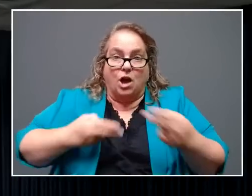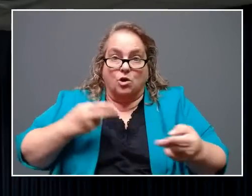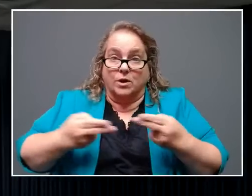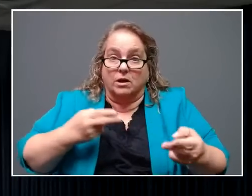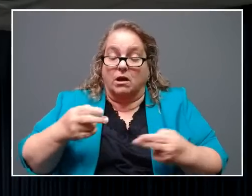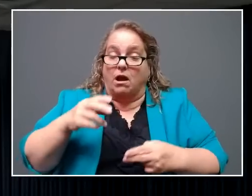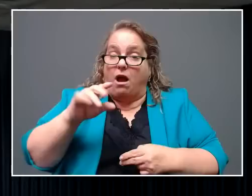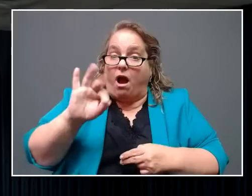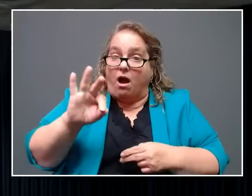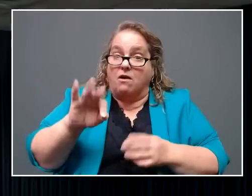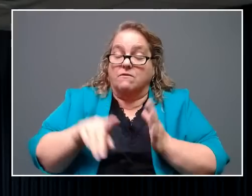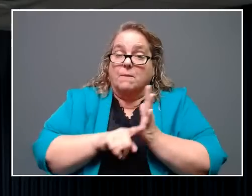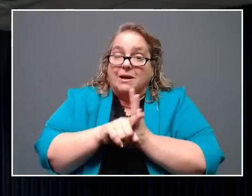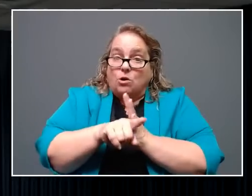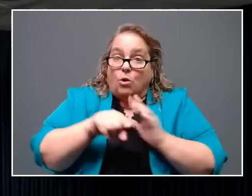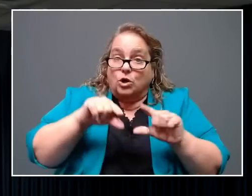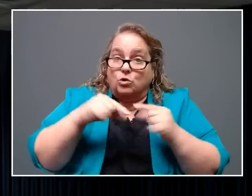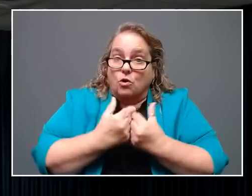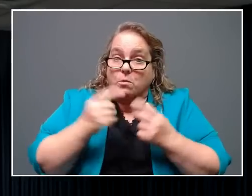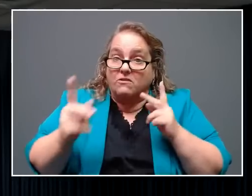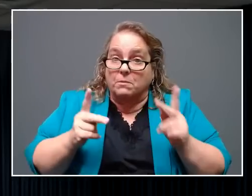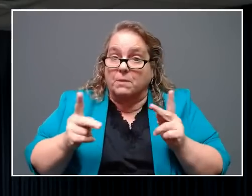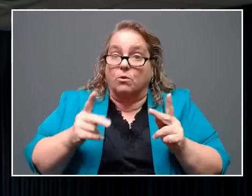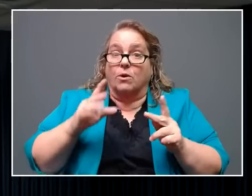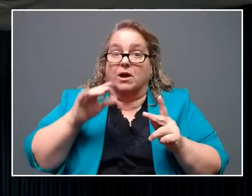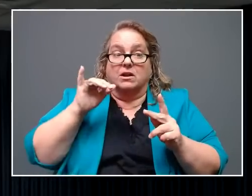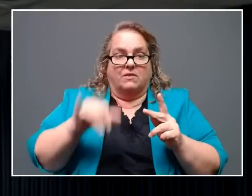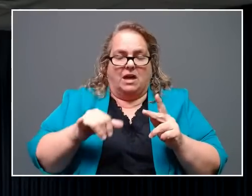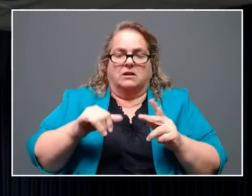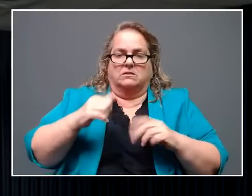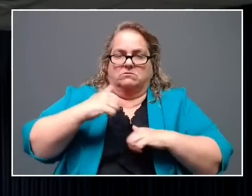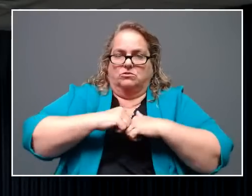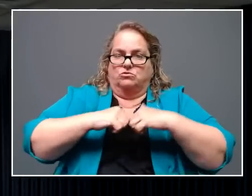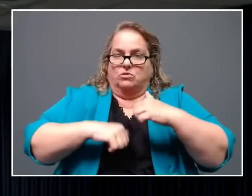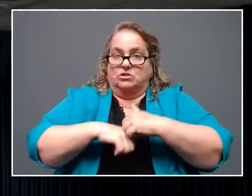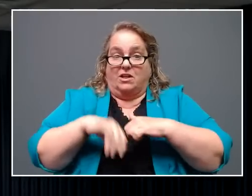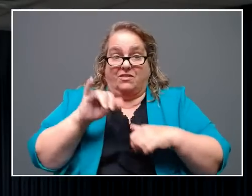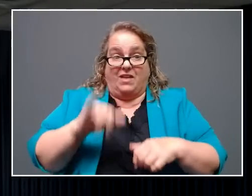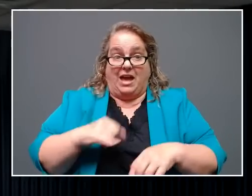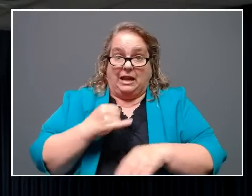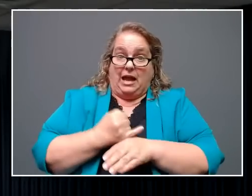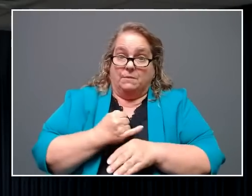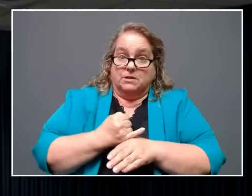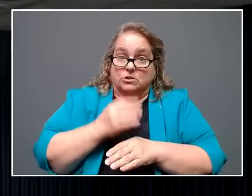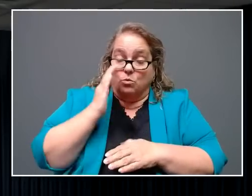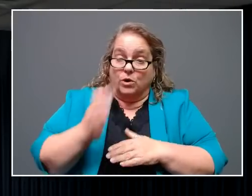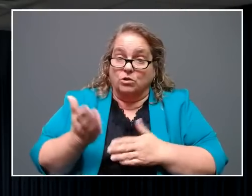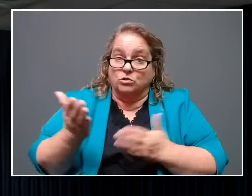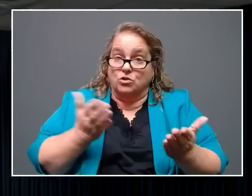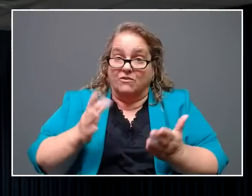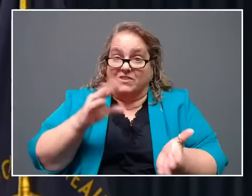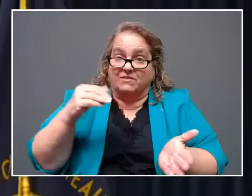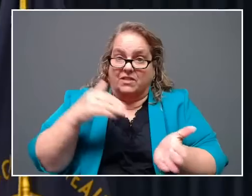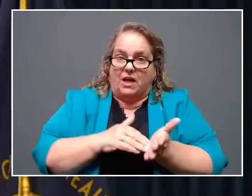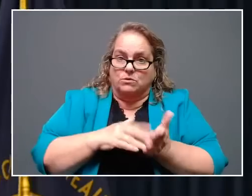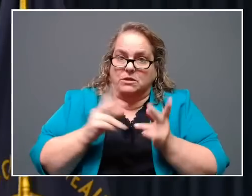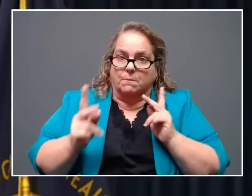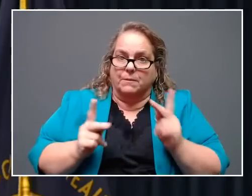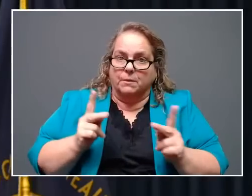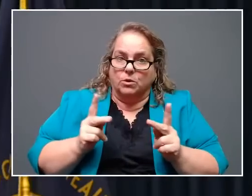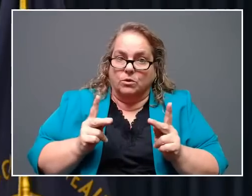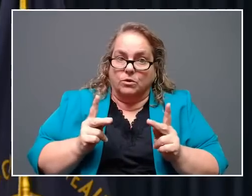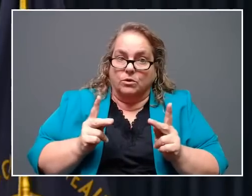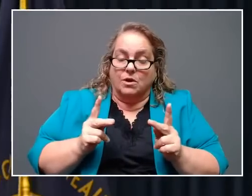in that construction. The campus expects to serve 50,000 people each year with their services. And the full